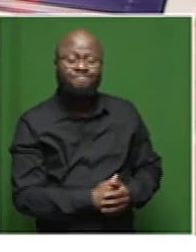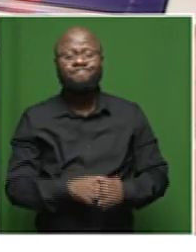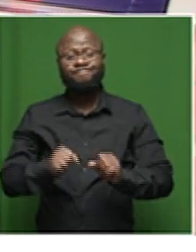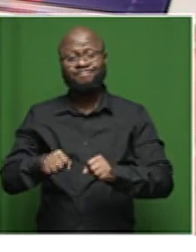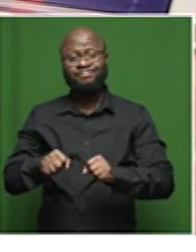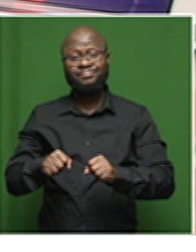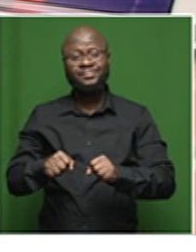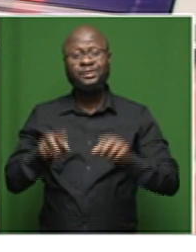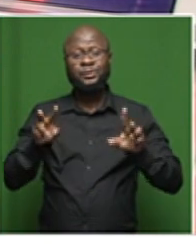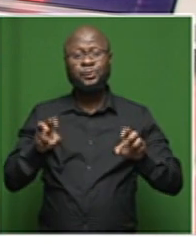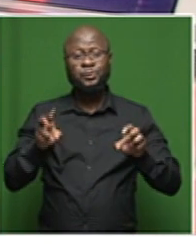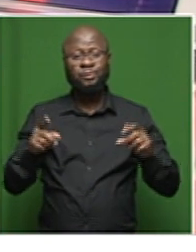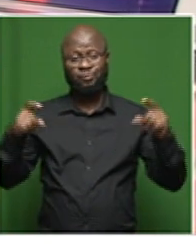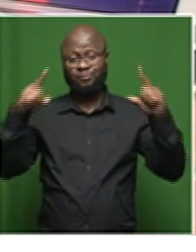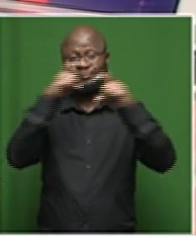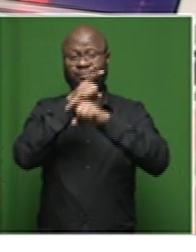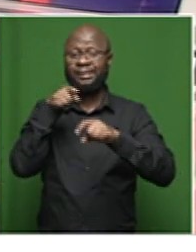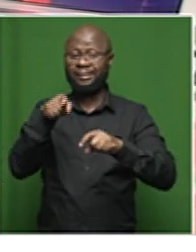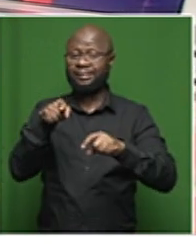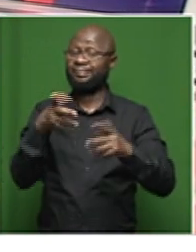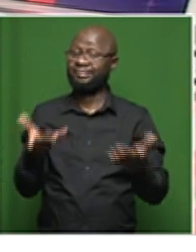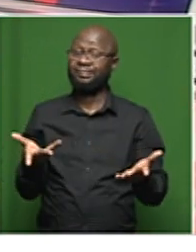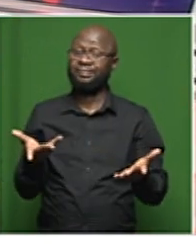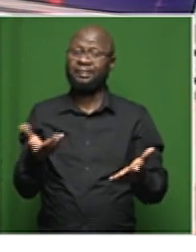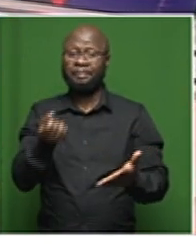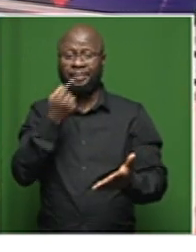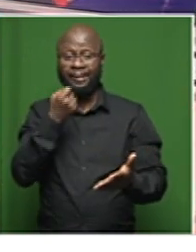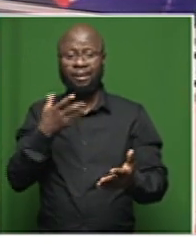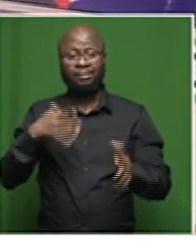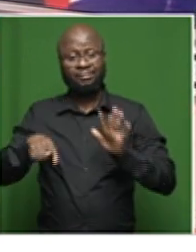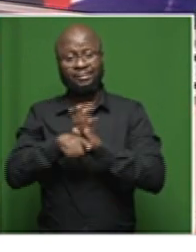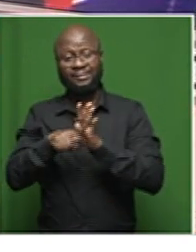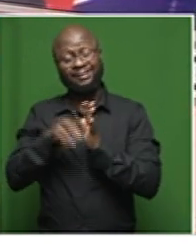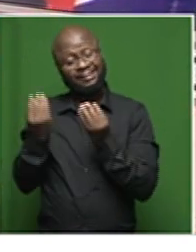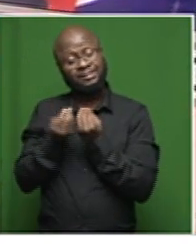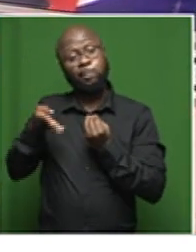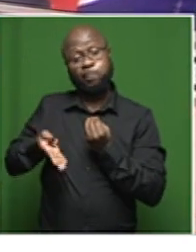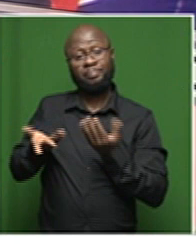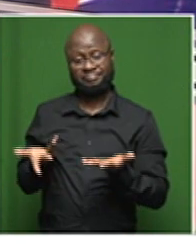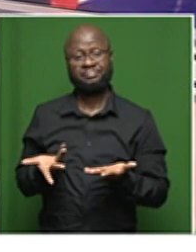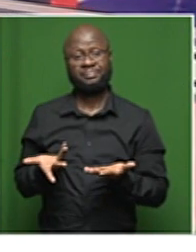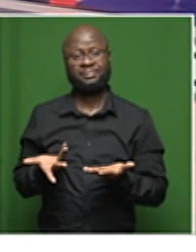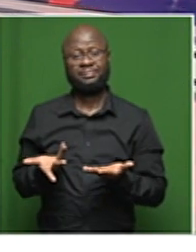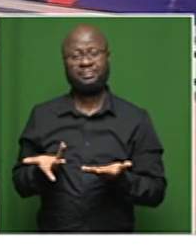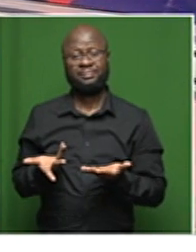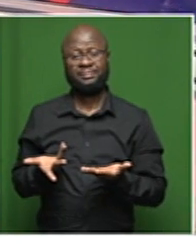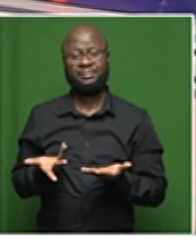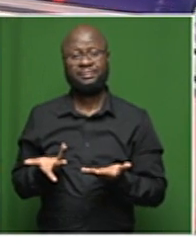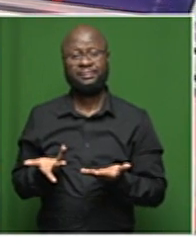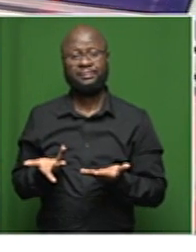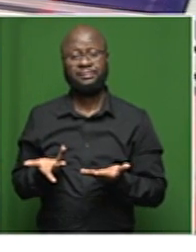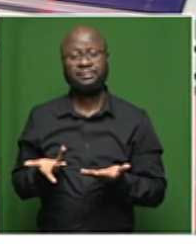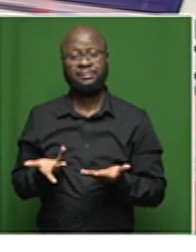issue of complications. So let's talk about the complications of hypertension as a whole to answer Buti's question. Yes,